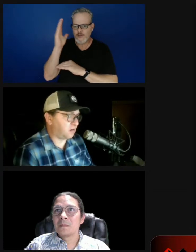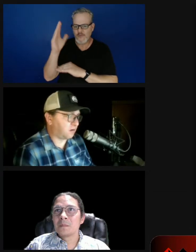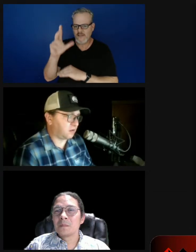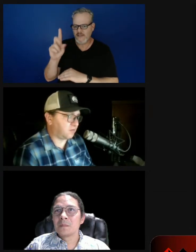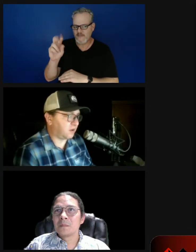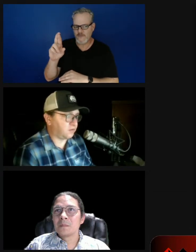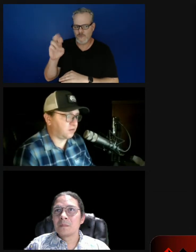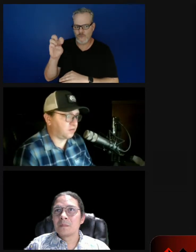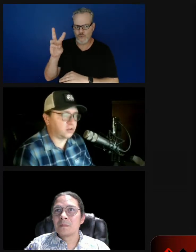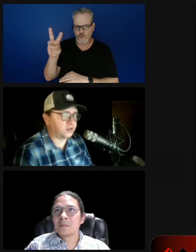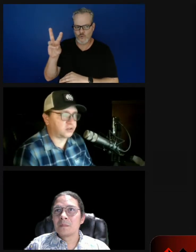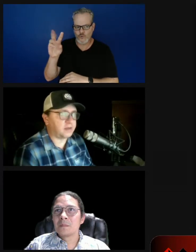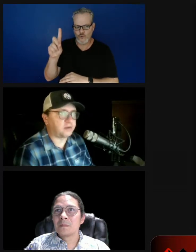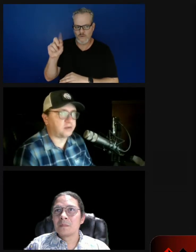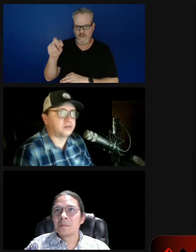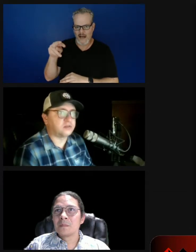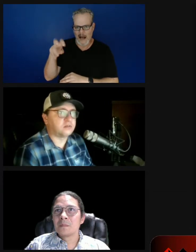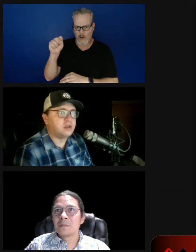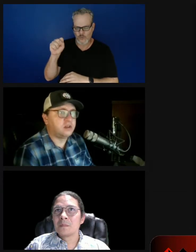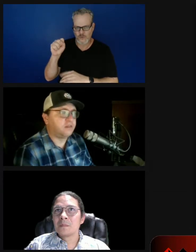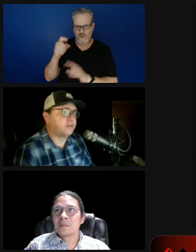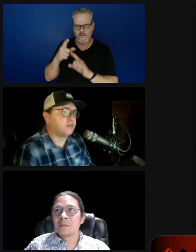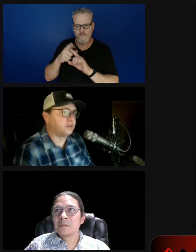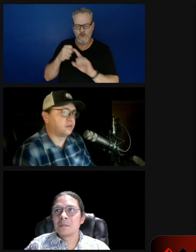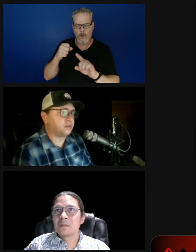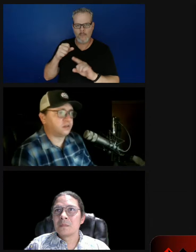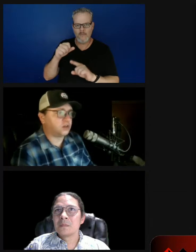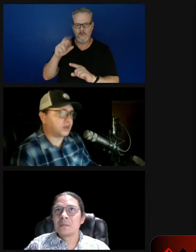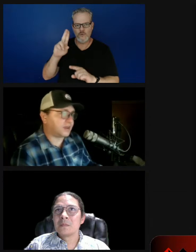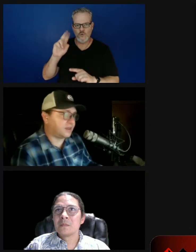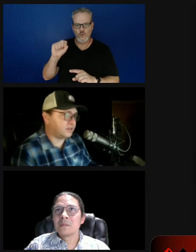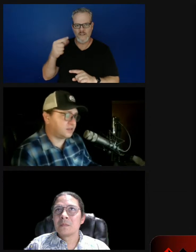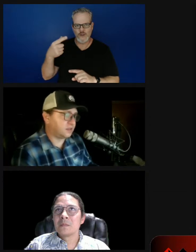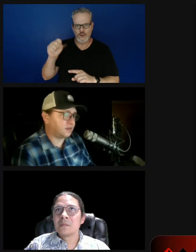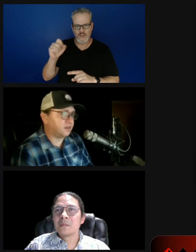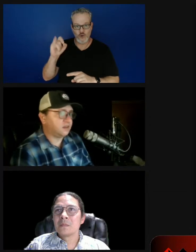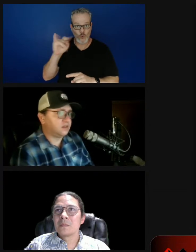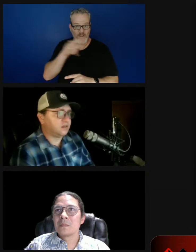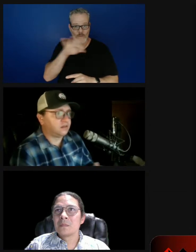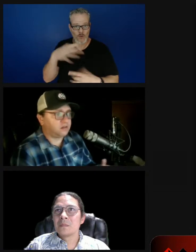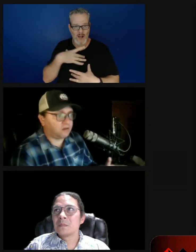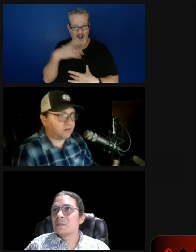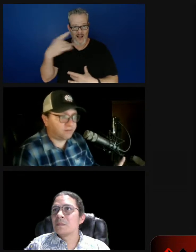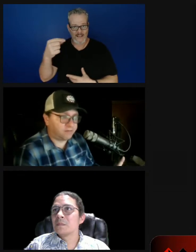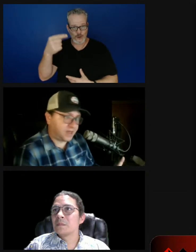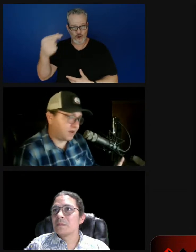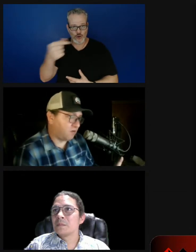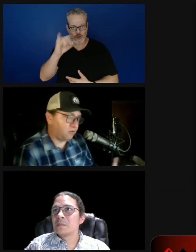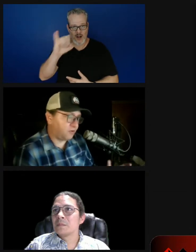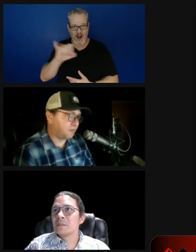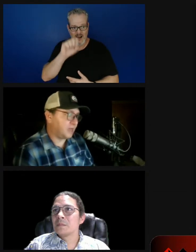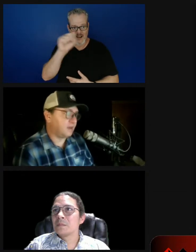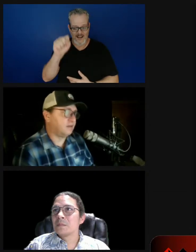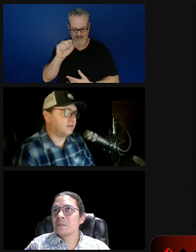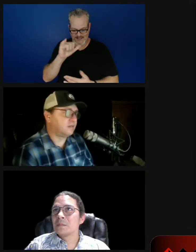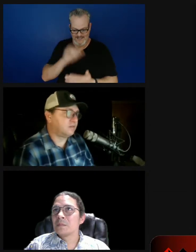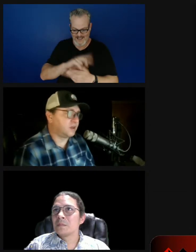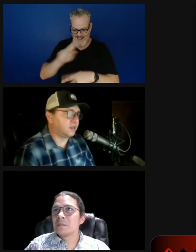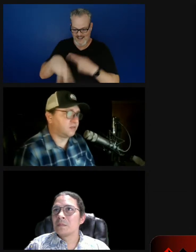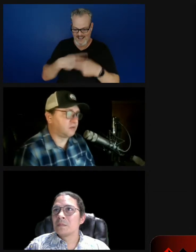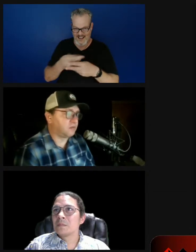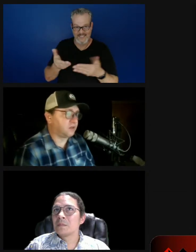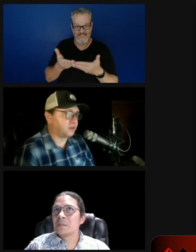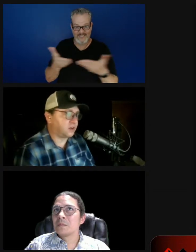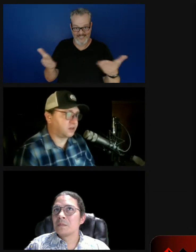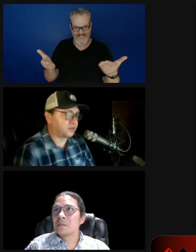on the art and science of geologic mapping. So if you're into the GIS and that whole domain, right,